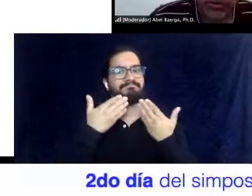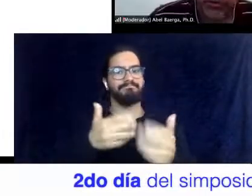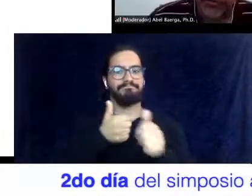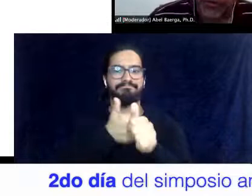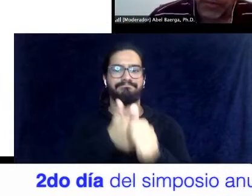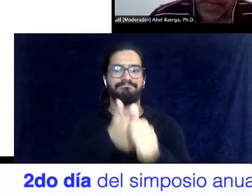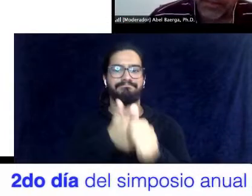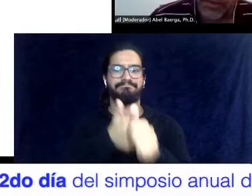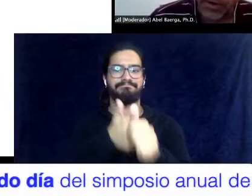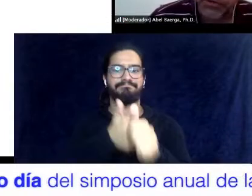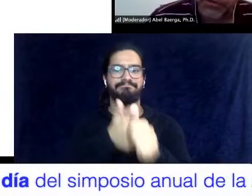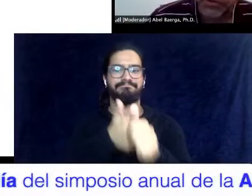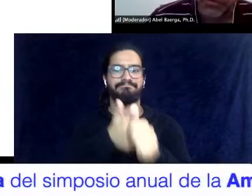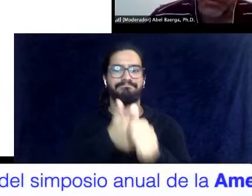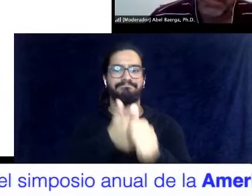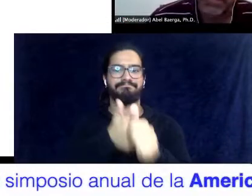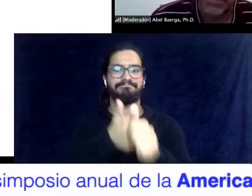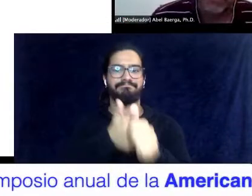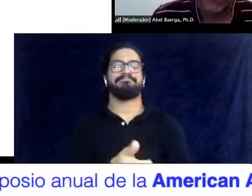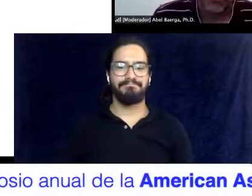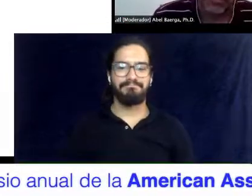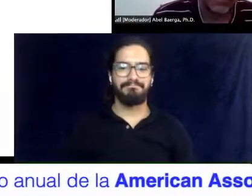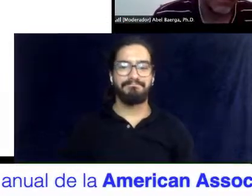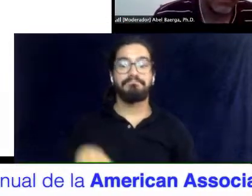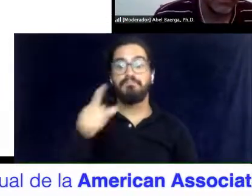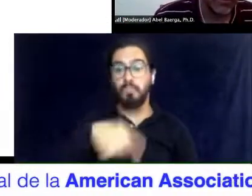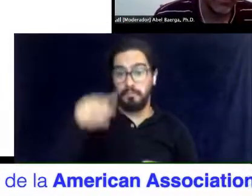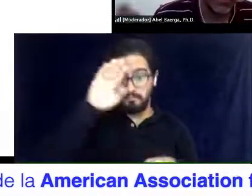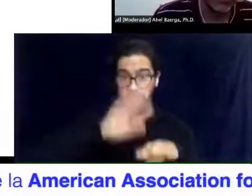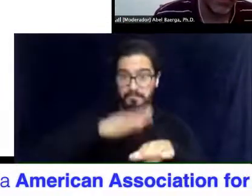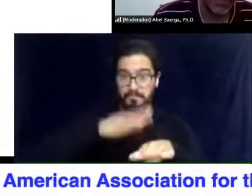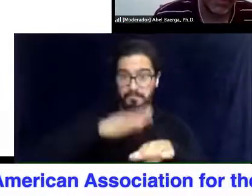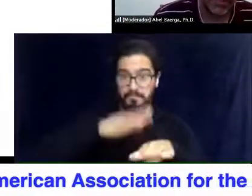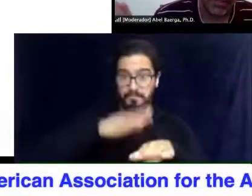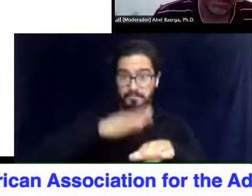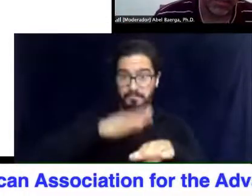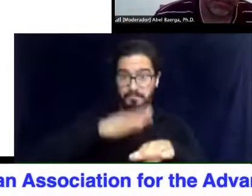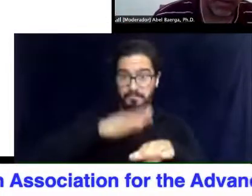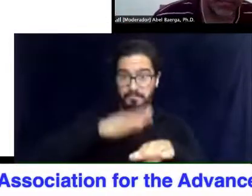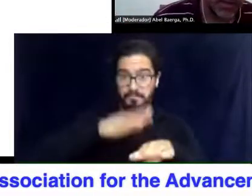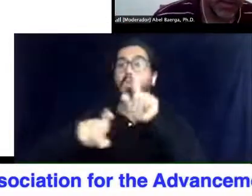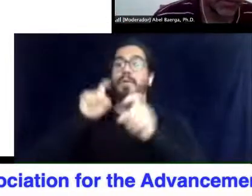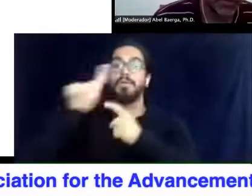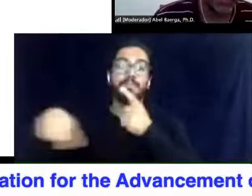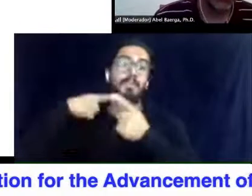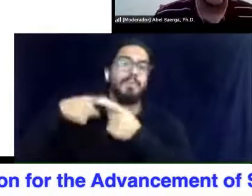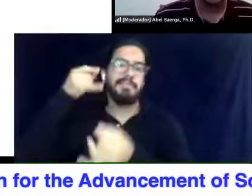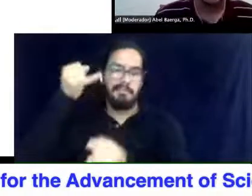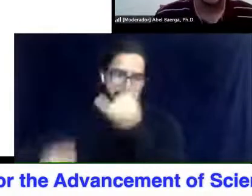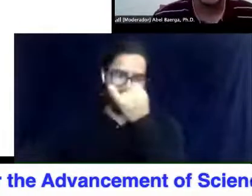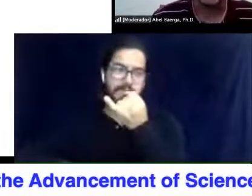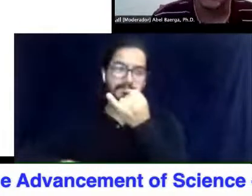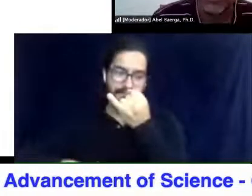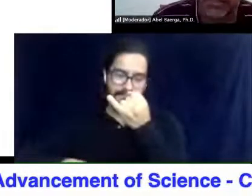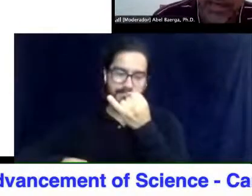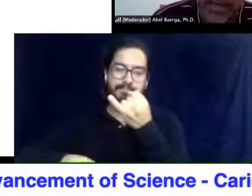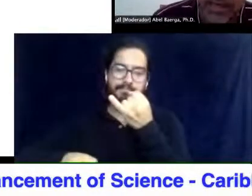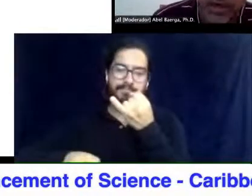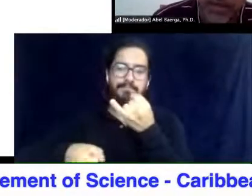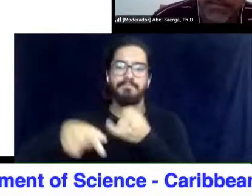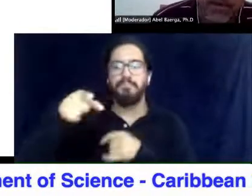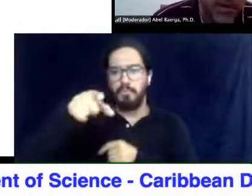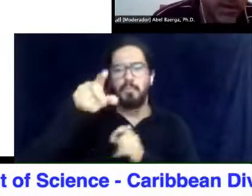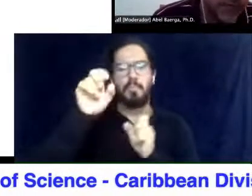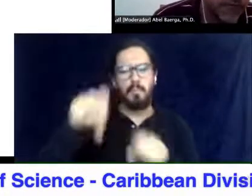Just as a reminder, the questions will be saved for the end. So everybody will have a chance to answer questions that may